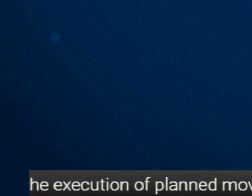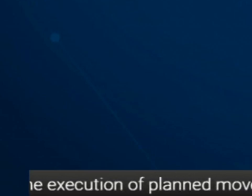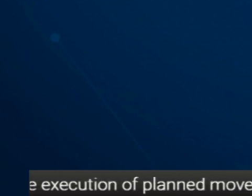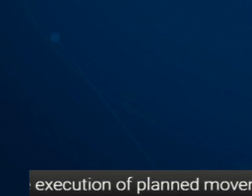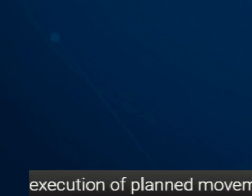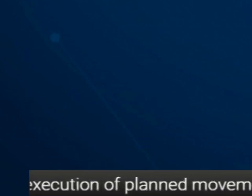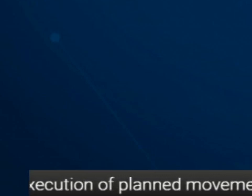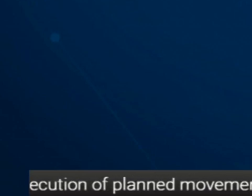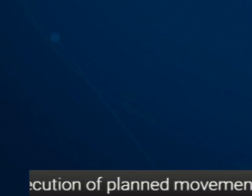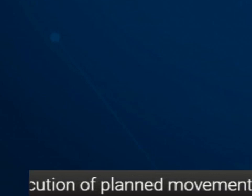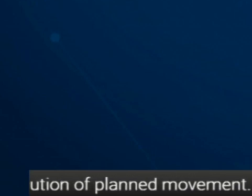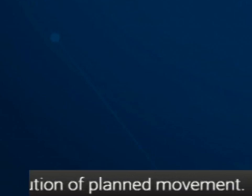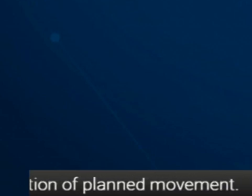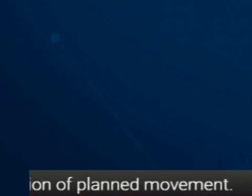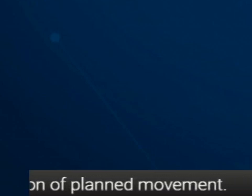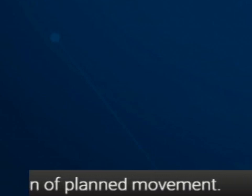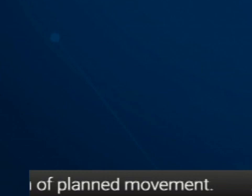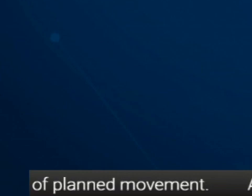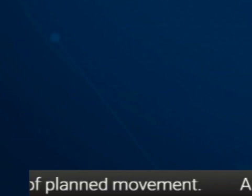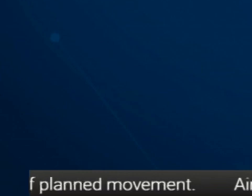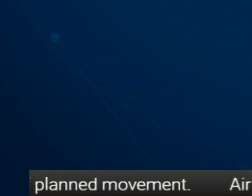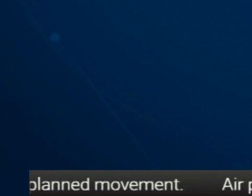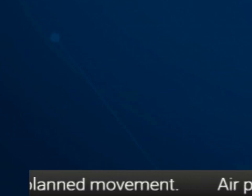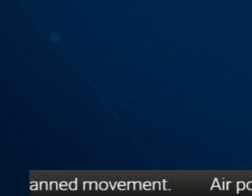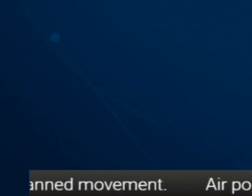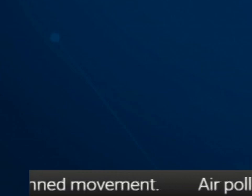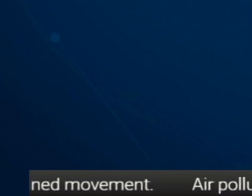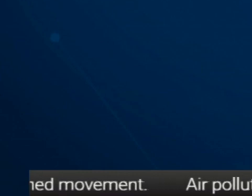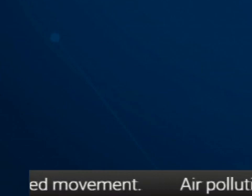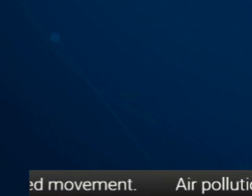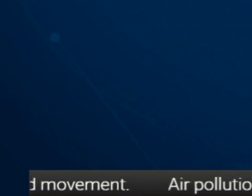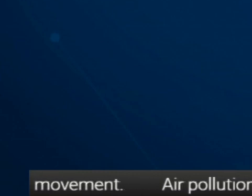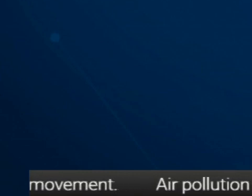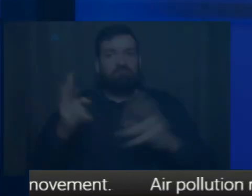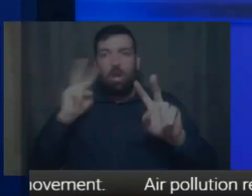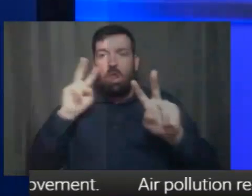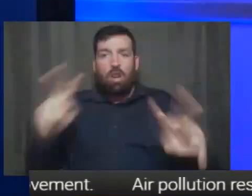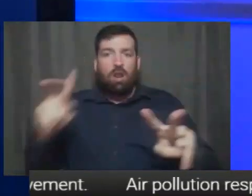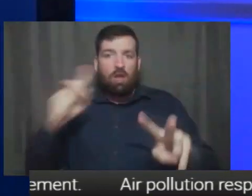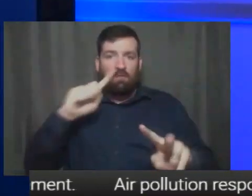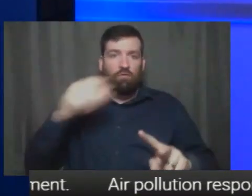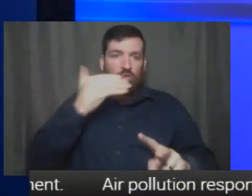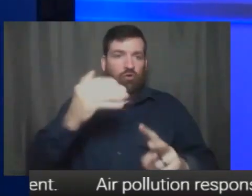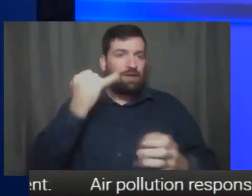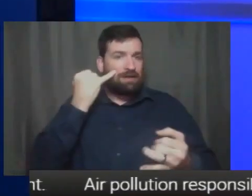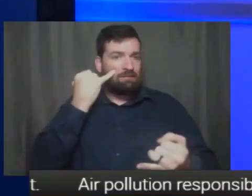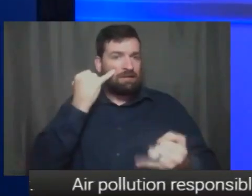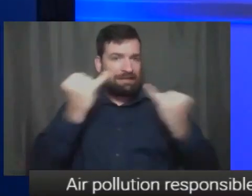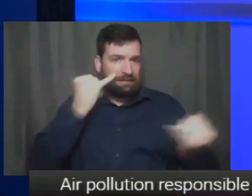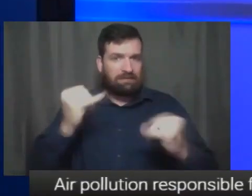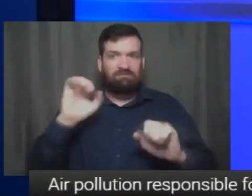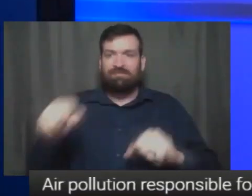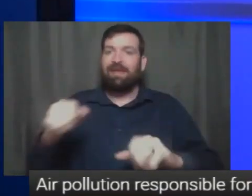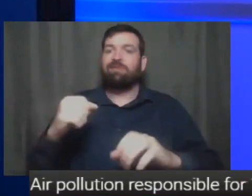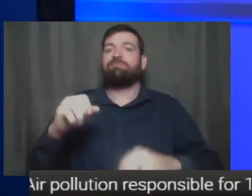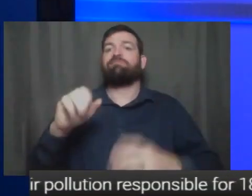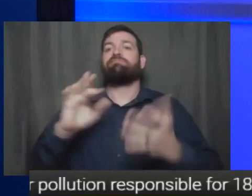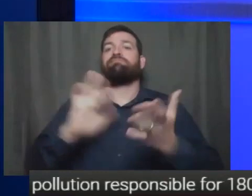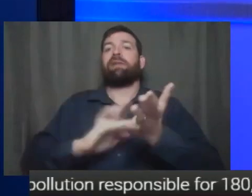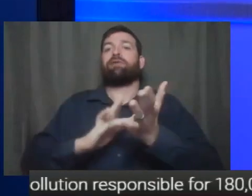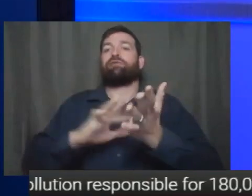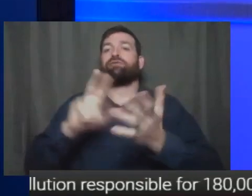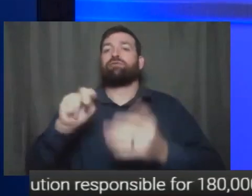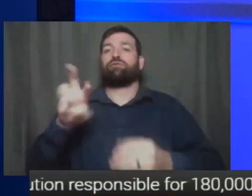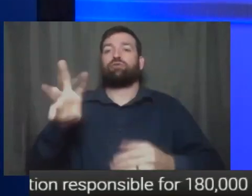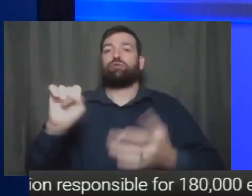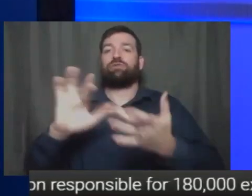you have. So please send those in. We'd like to share them. We're always looking for good ideas. You can email those to the Medical News Network as well. All right, everyone, thank you